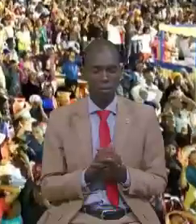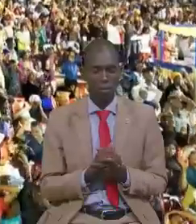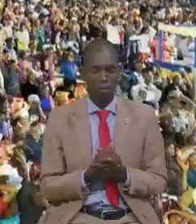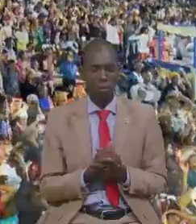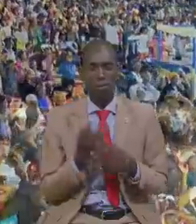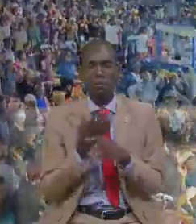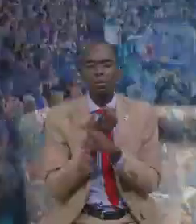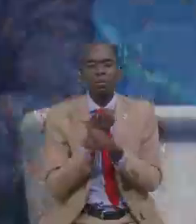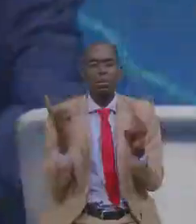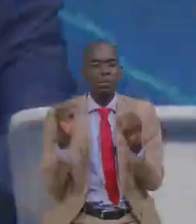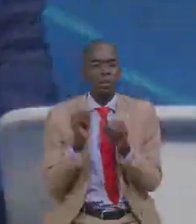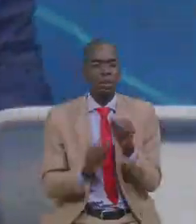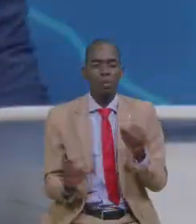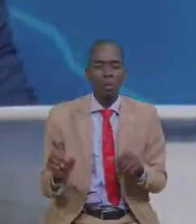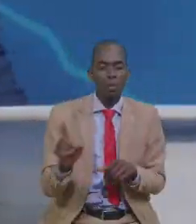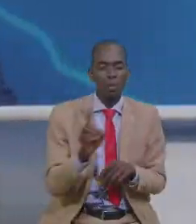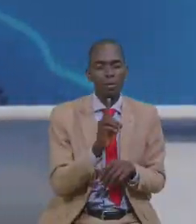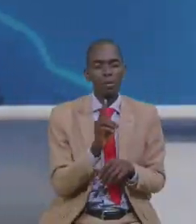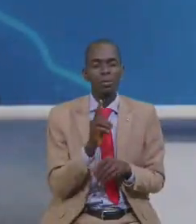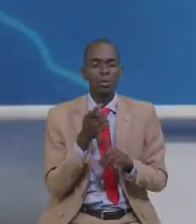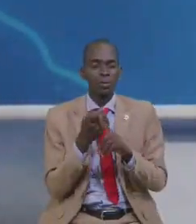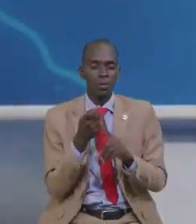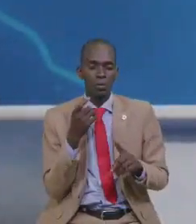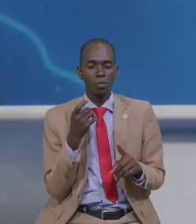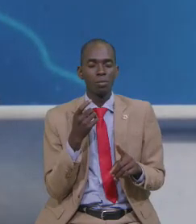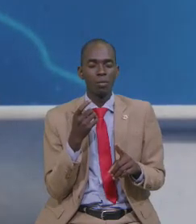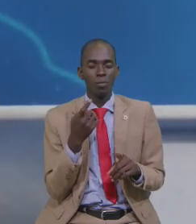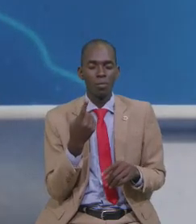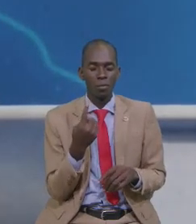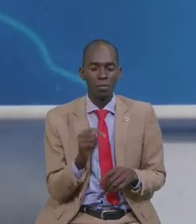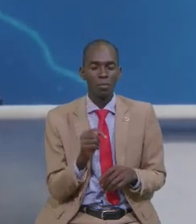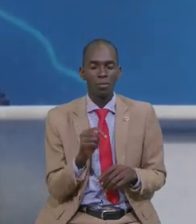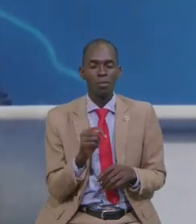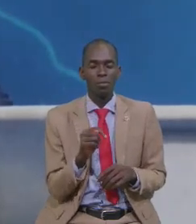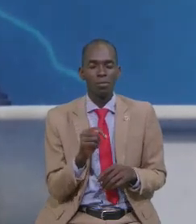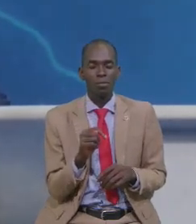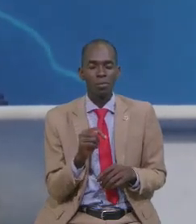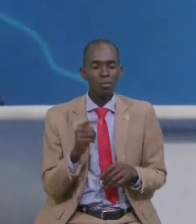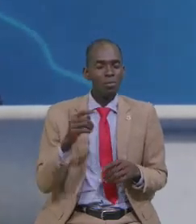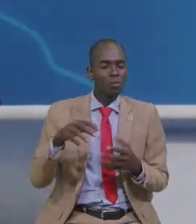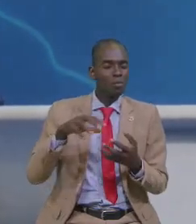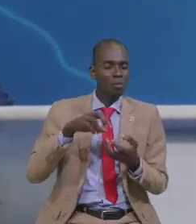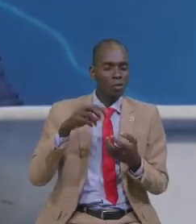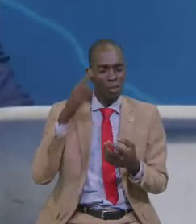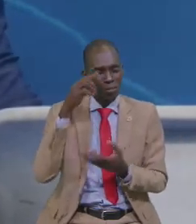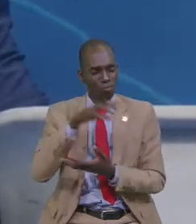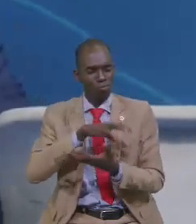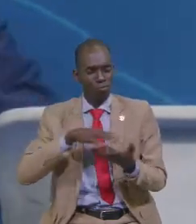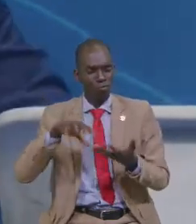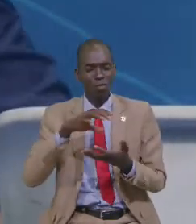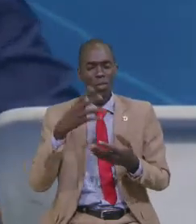Deliver everyone from the derangement of the devil,